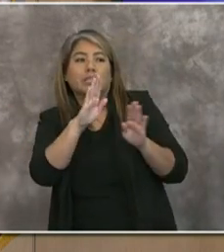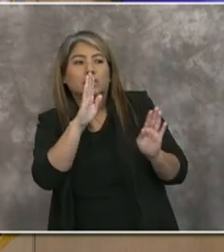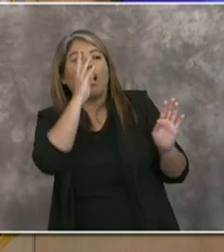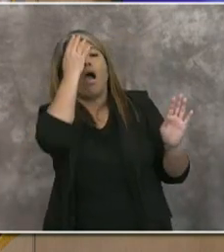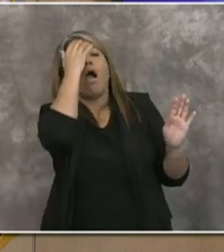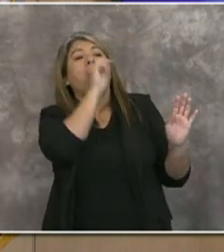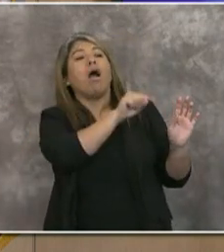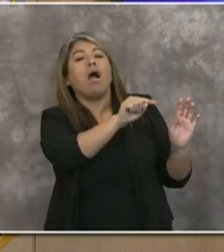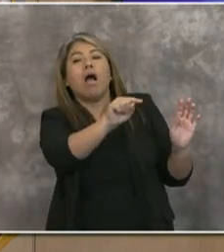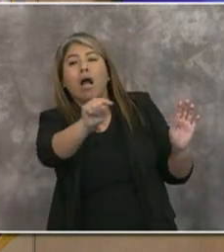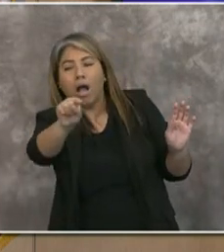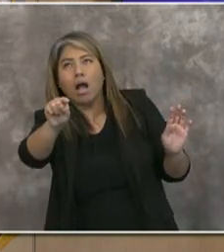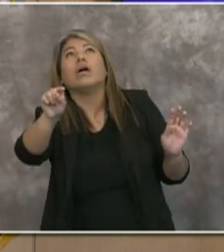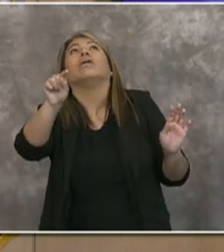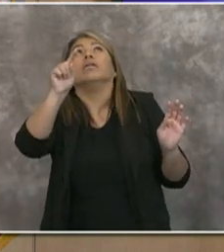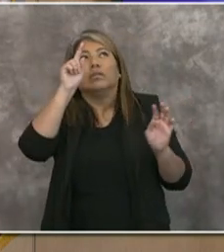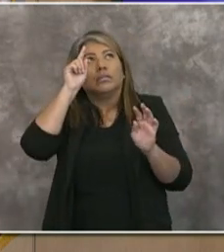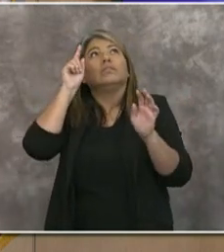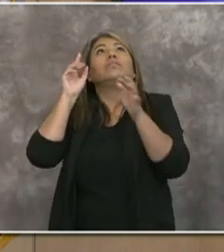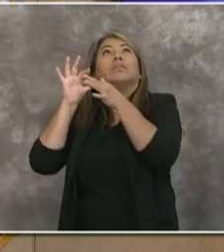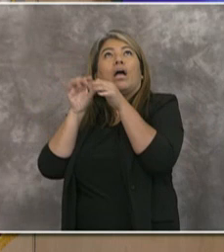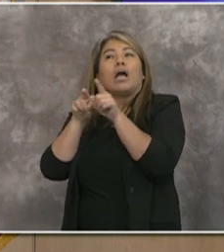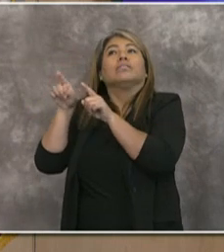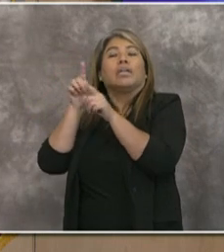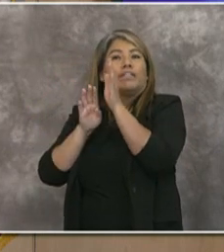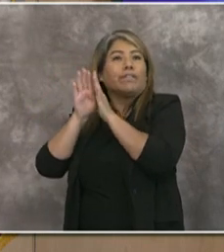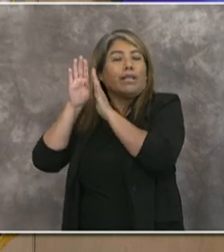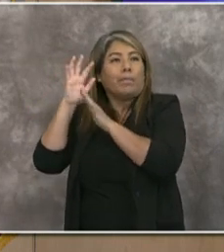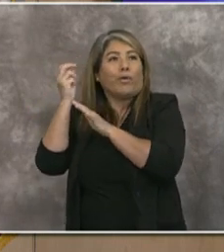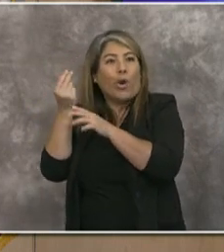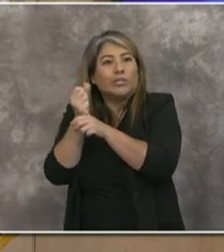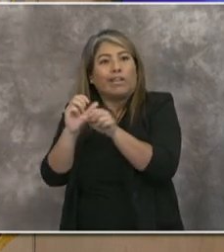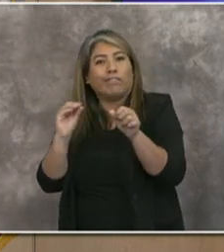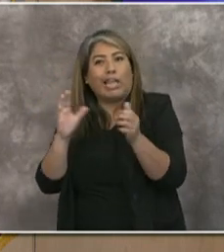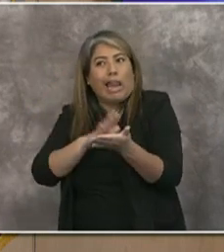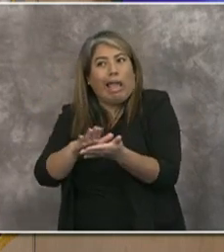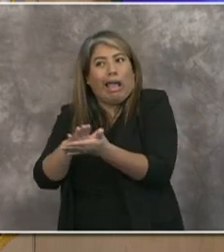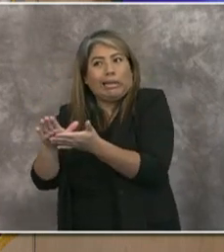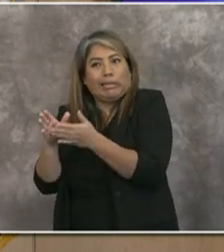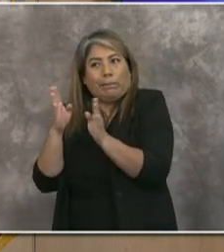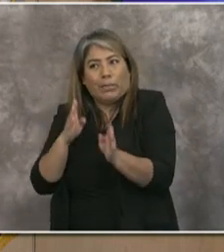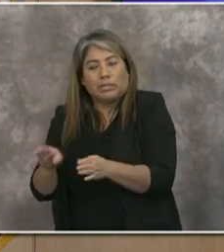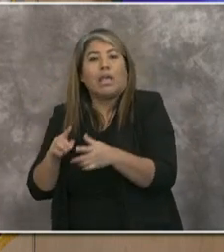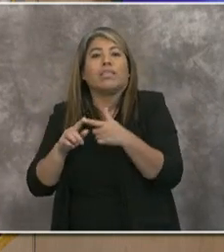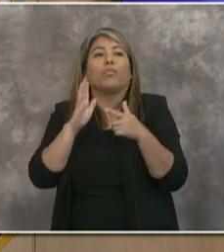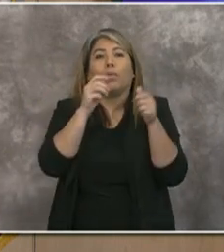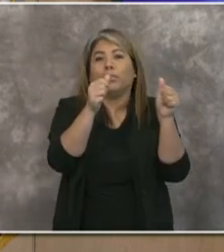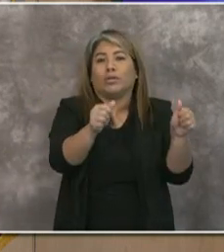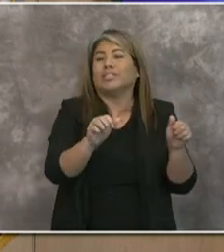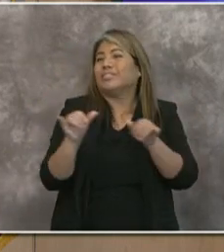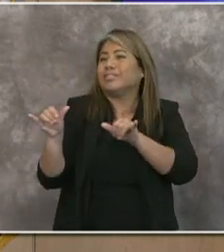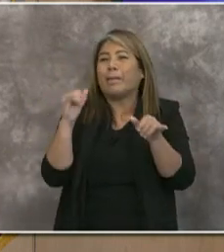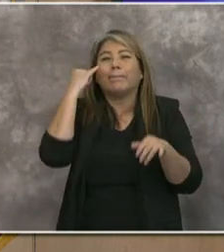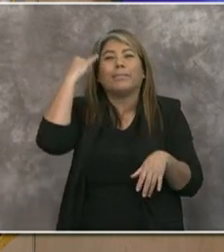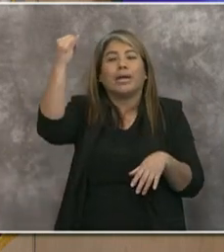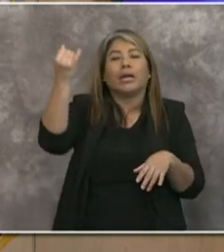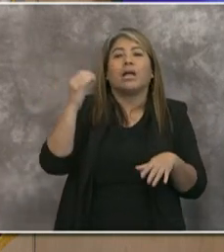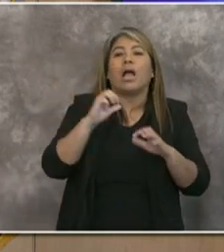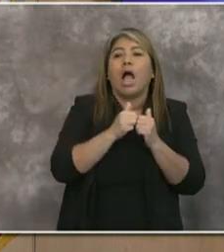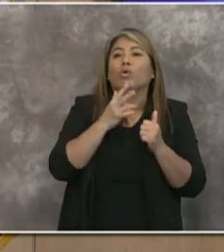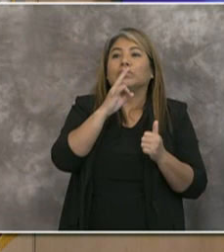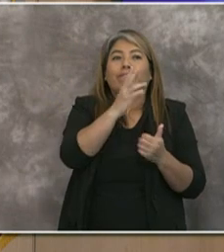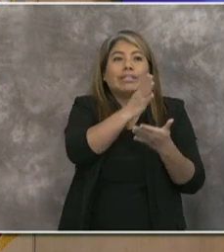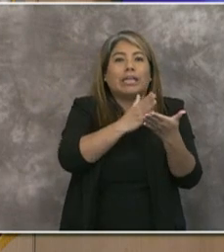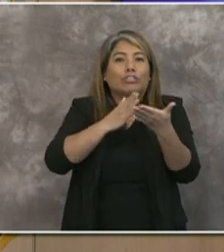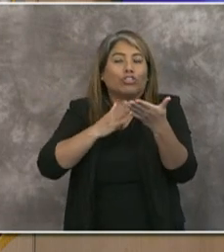that they need to keep in mind as they develop their own safety and hygiene plans, and then they will post those. It's very similar to how 7 sectors